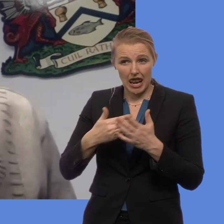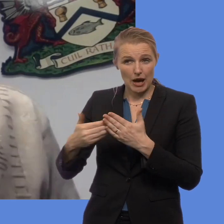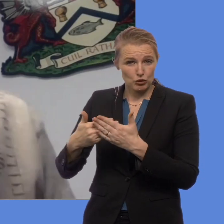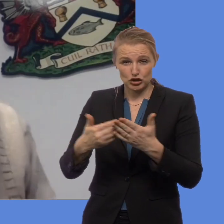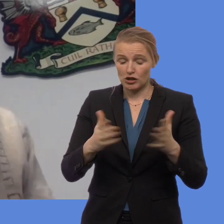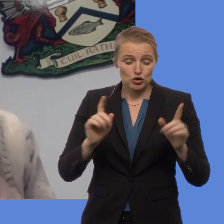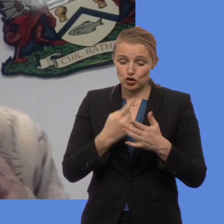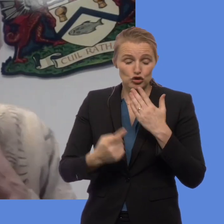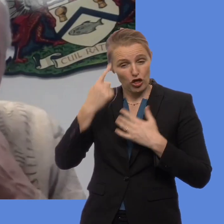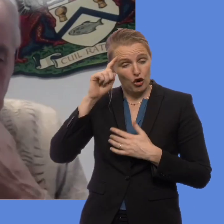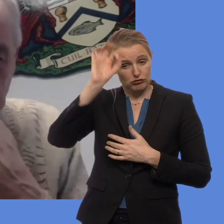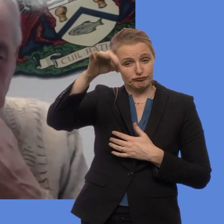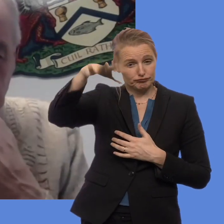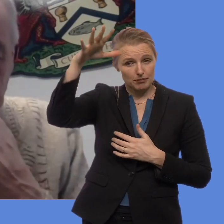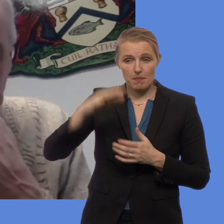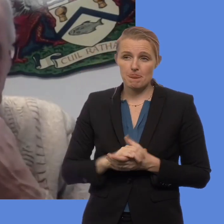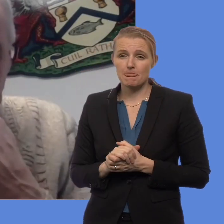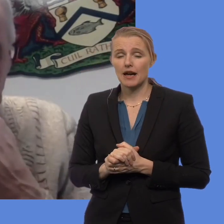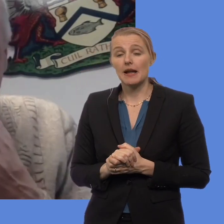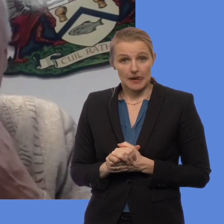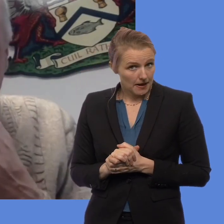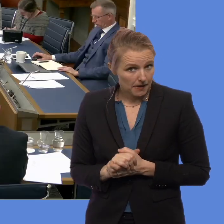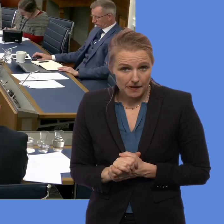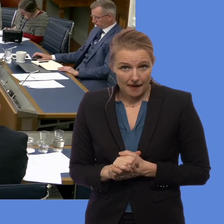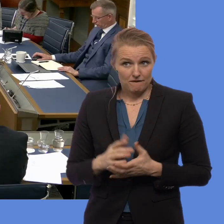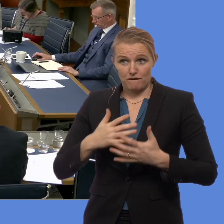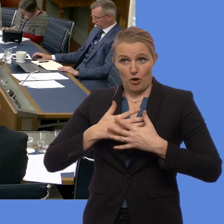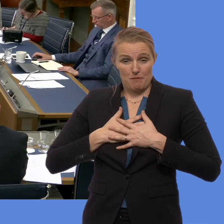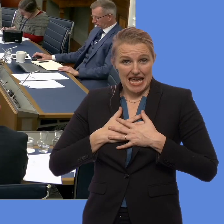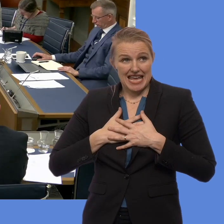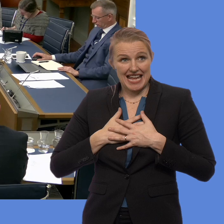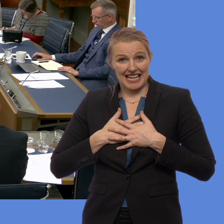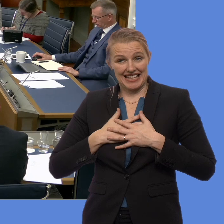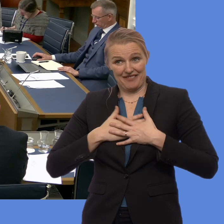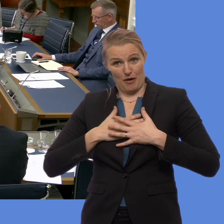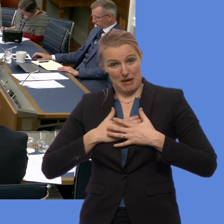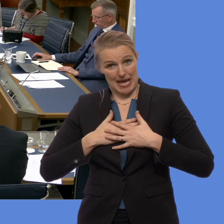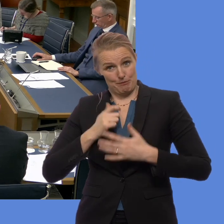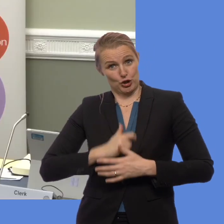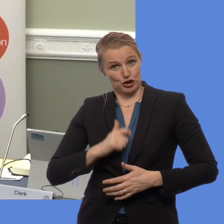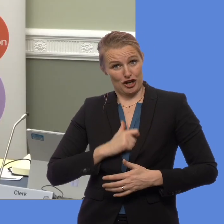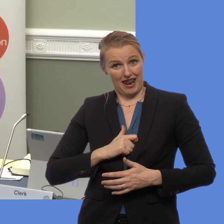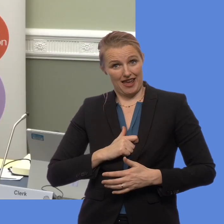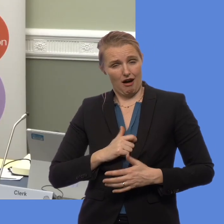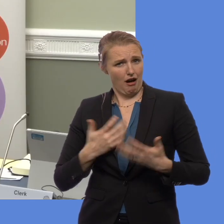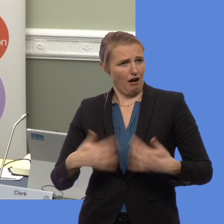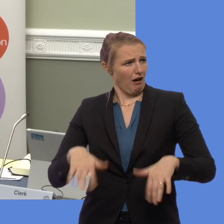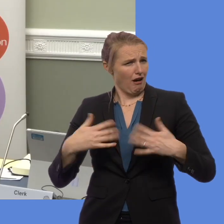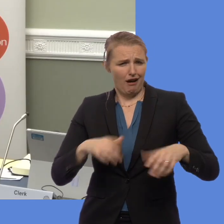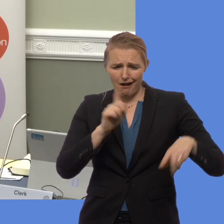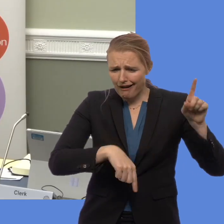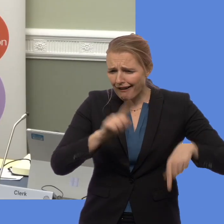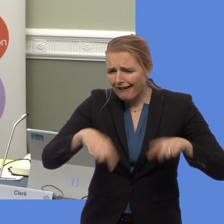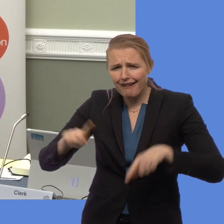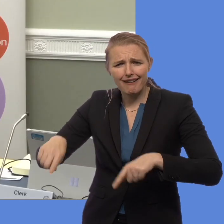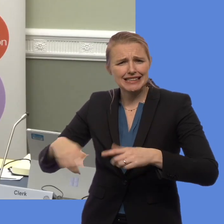just a thought. Yeah. Thank you. No, I get your thought, and I suppose for me it's more a case, for me personally, it's more a case of vive la difference and the rich tapestry